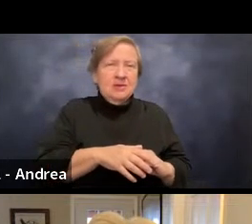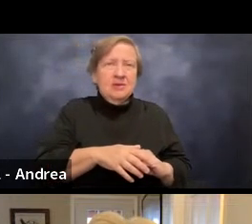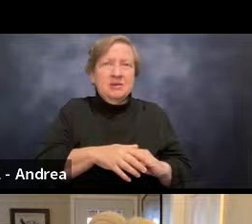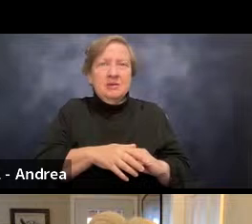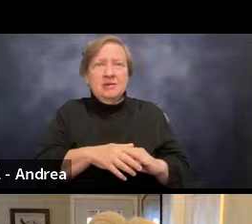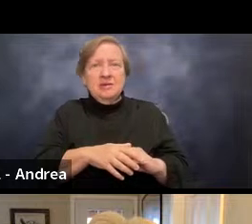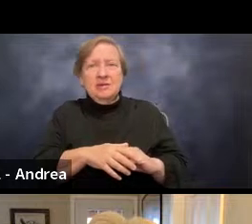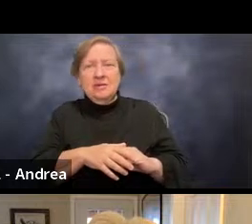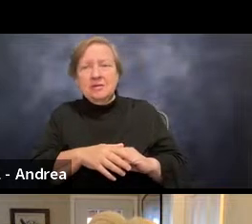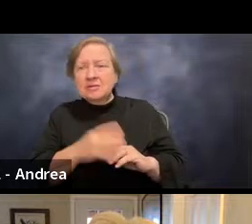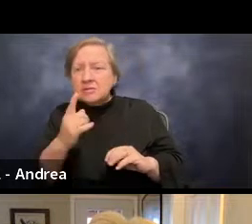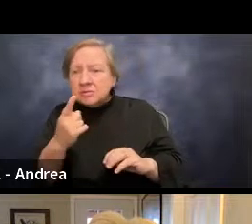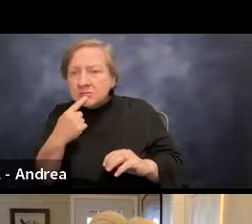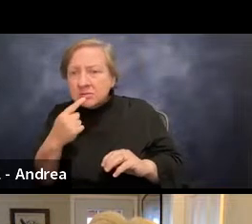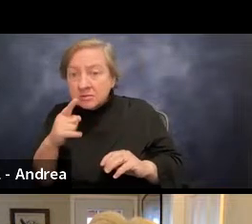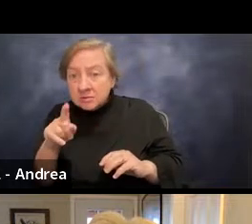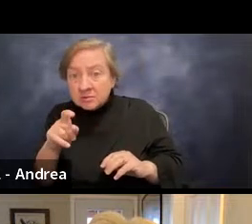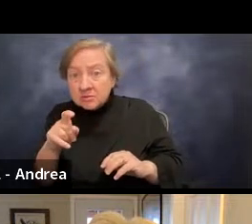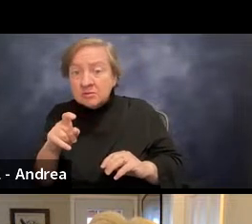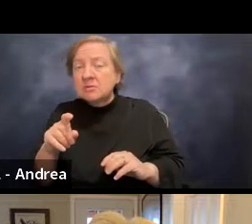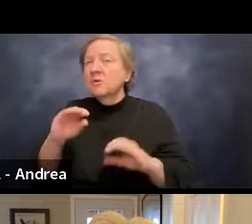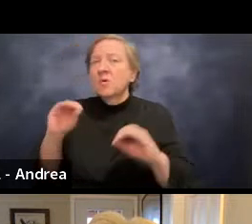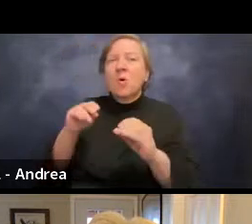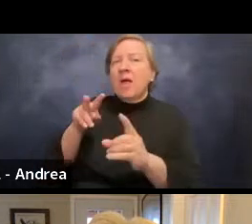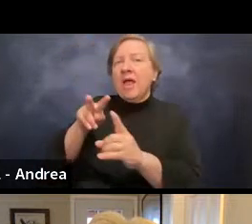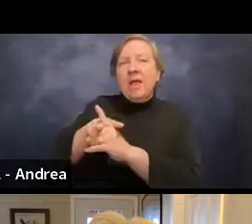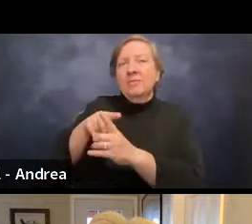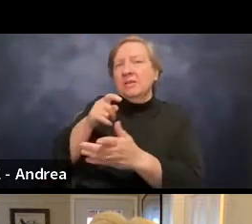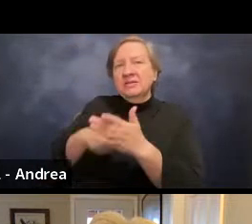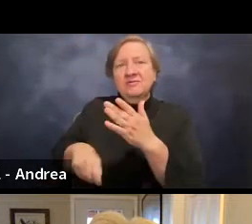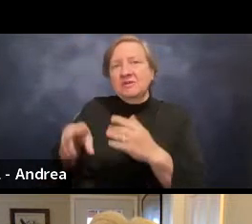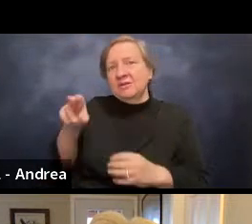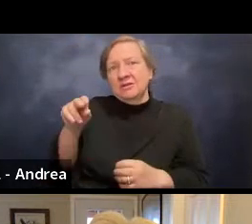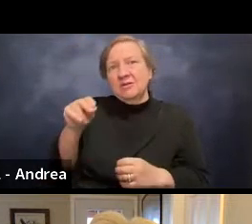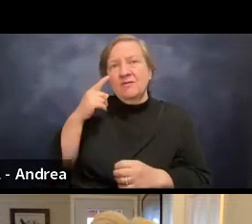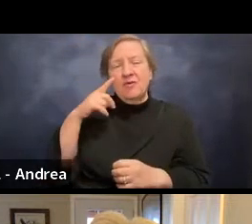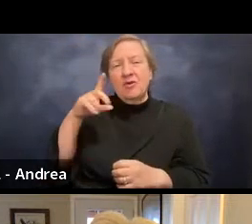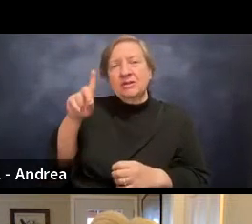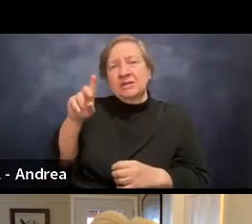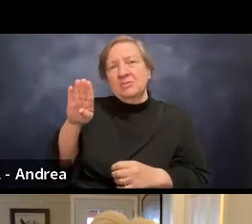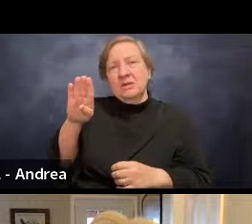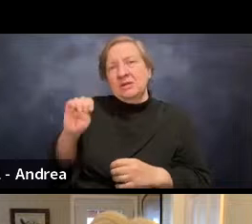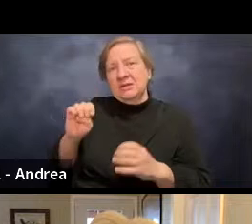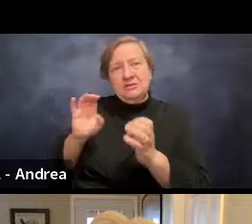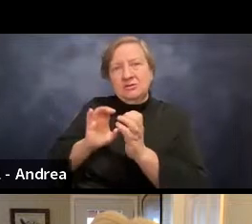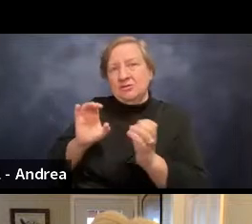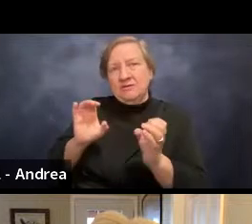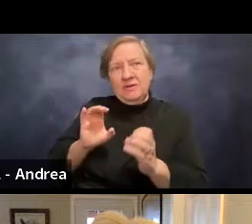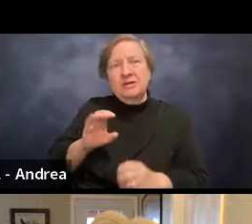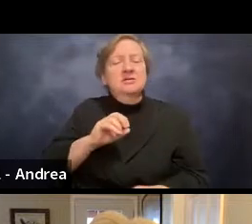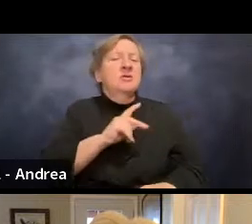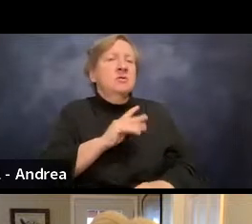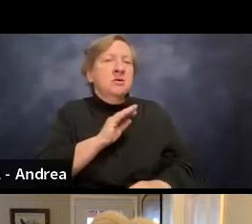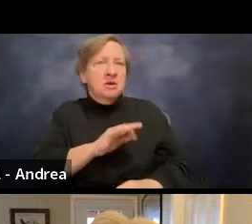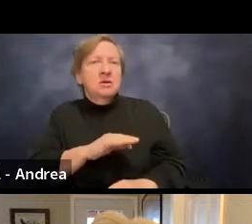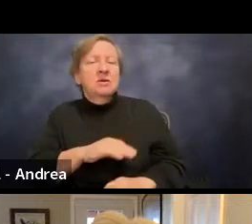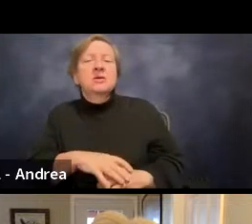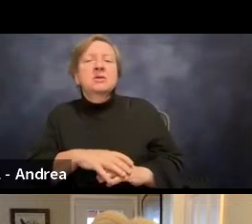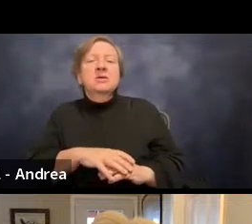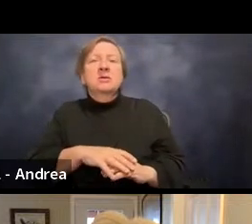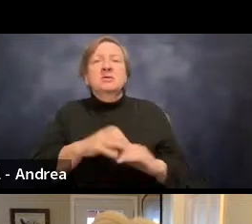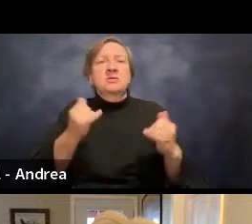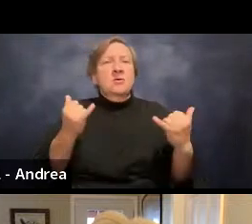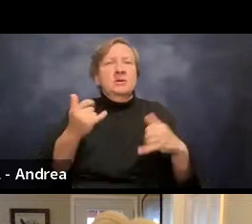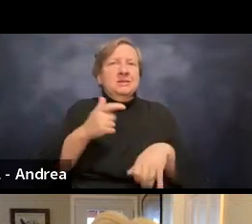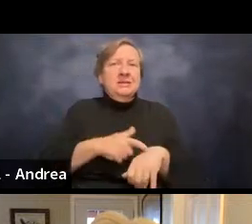there? There is not an application fee for DBE certification. Okay, so it's time.